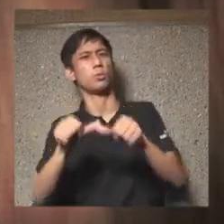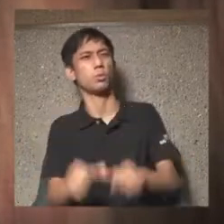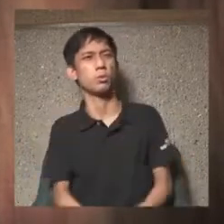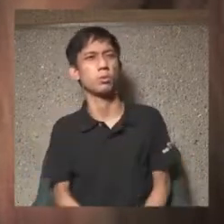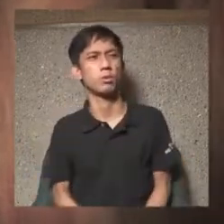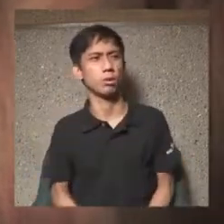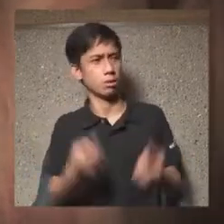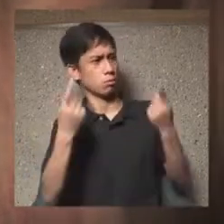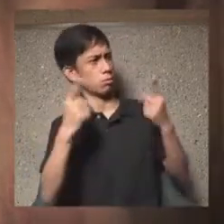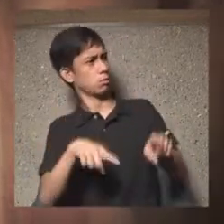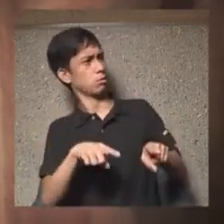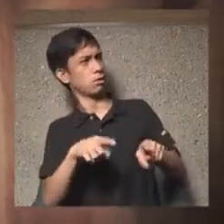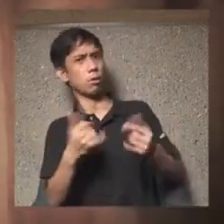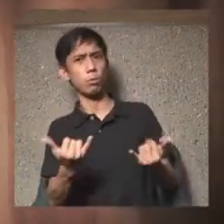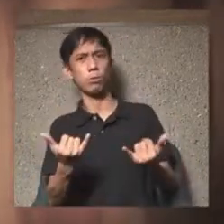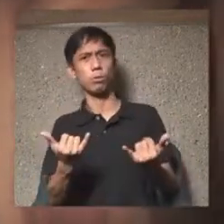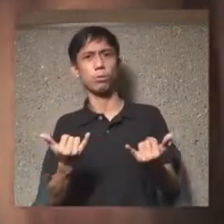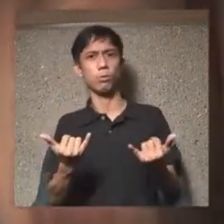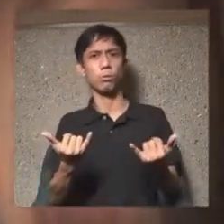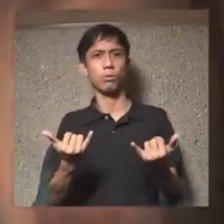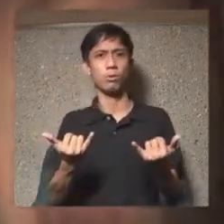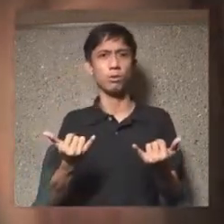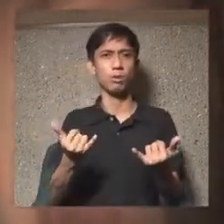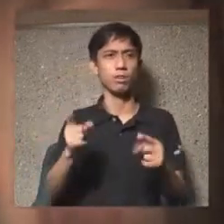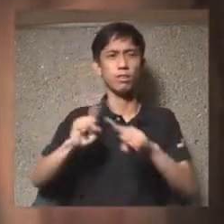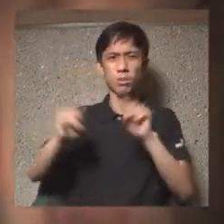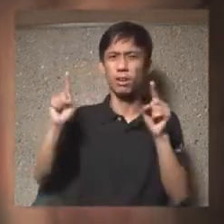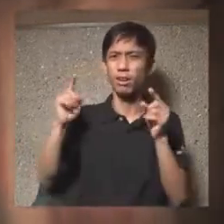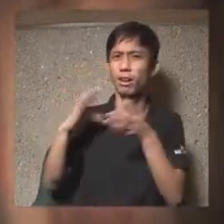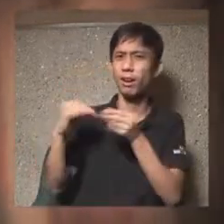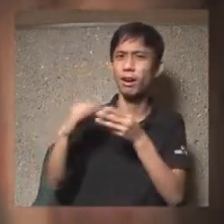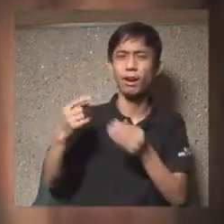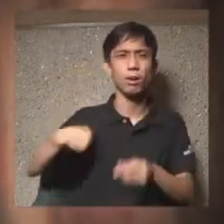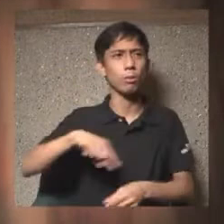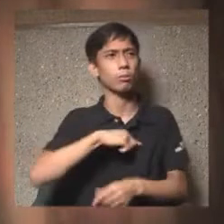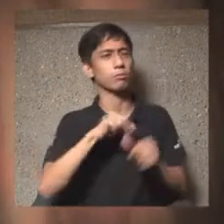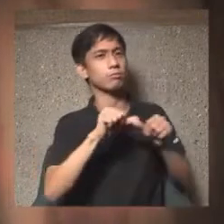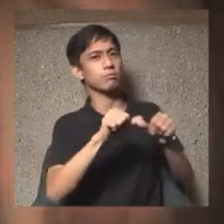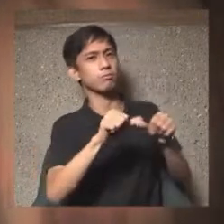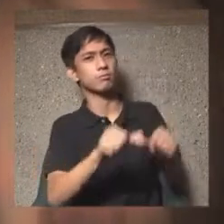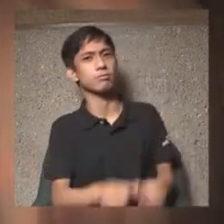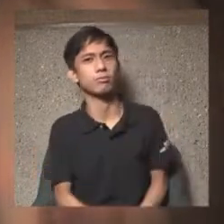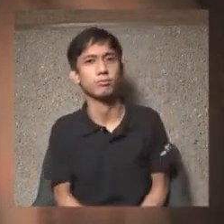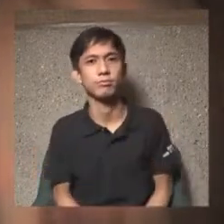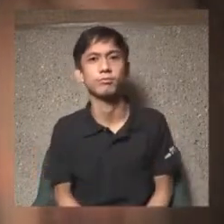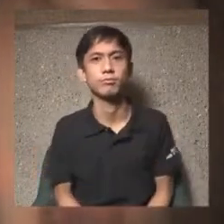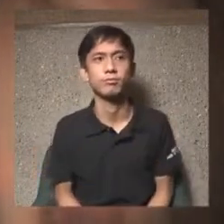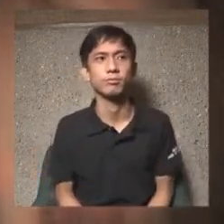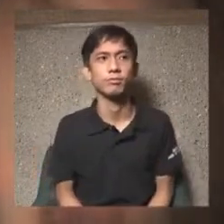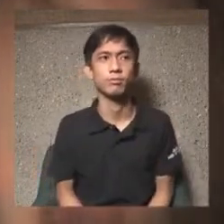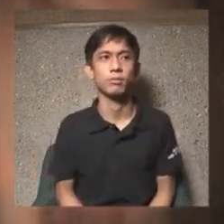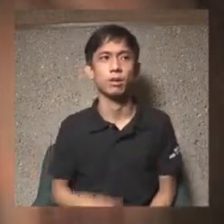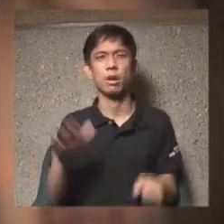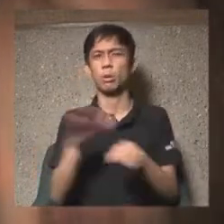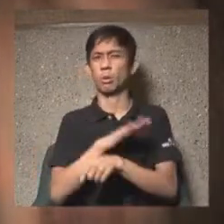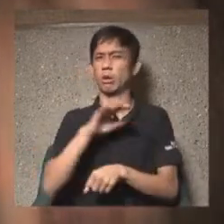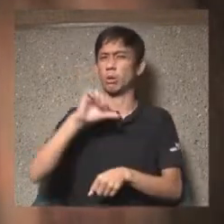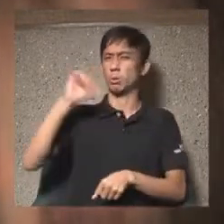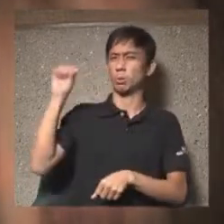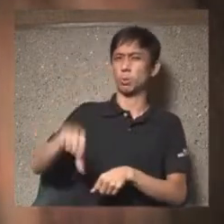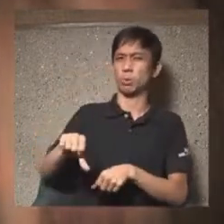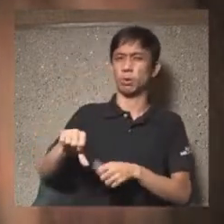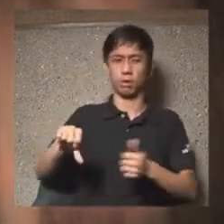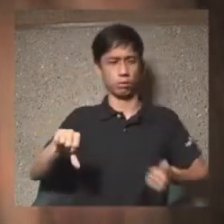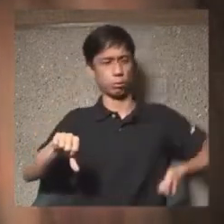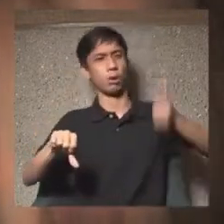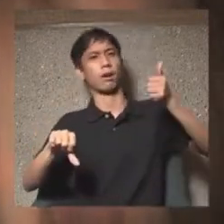But the story is not done yet. Still full of ups and downs and wrestling matches. But I want you to take a pause. Does it still ring